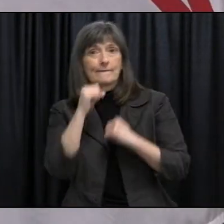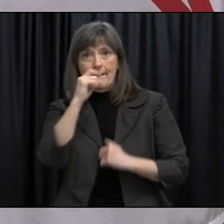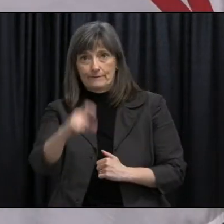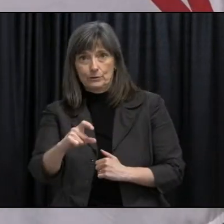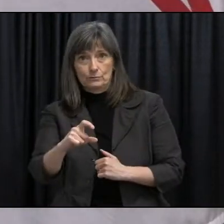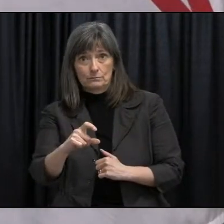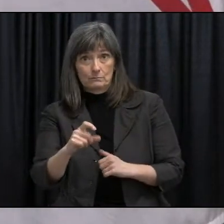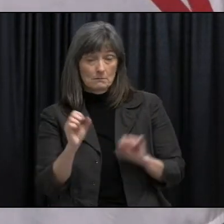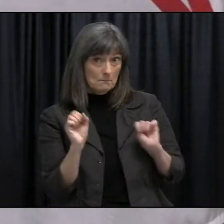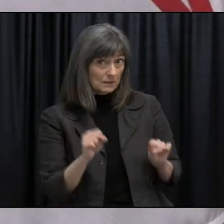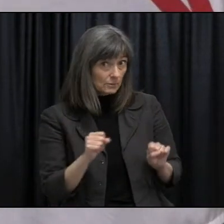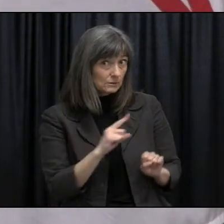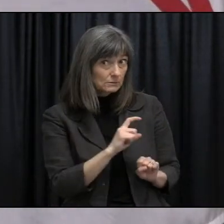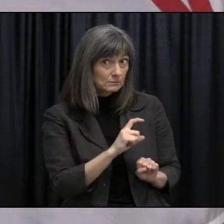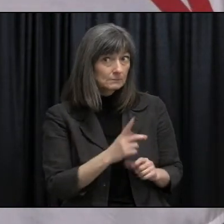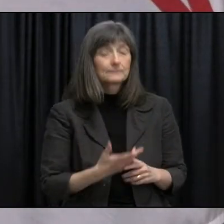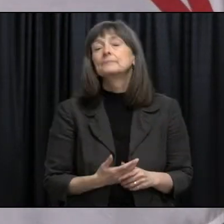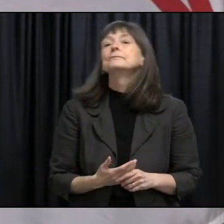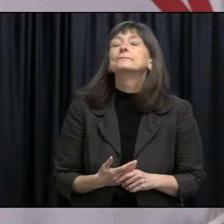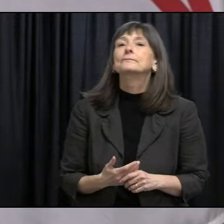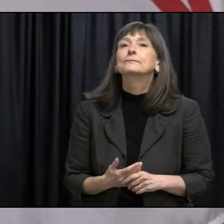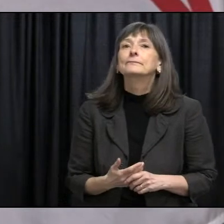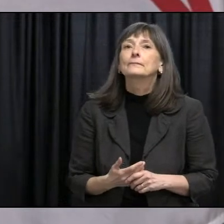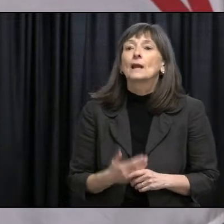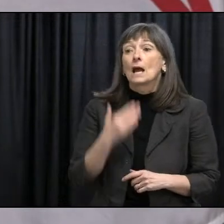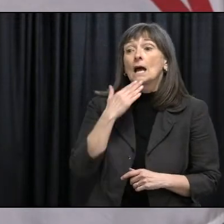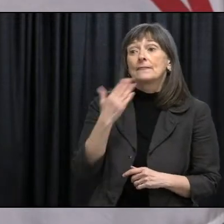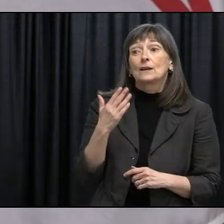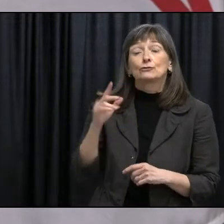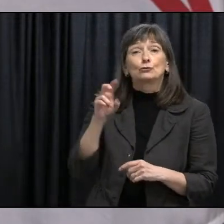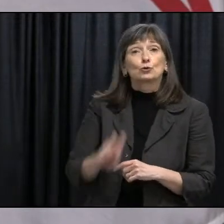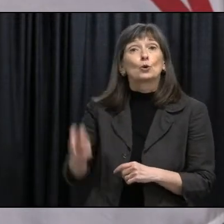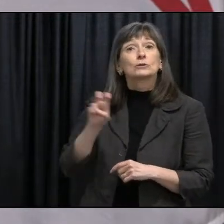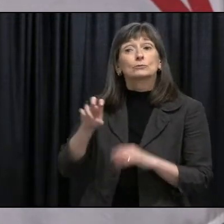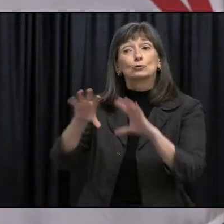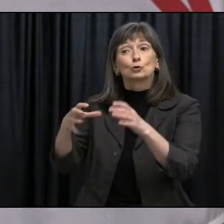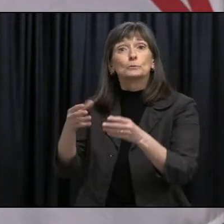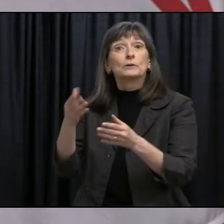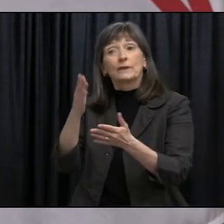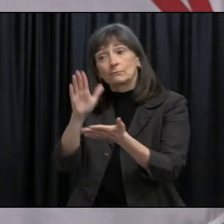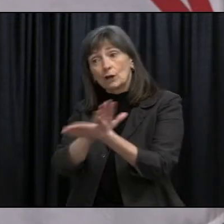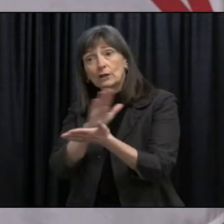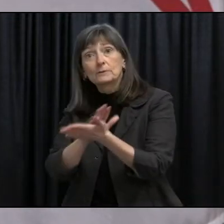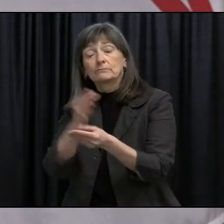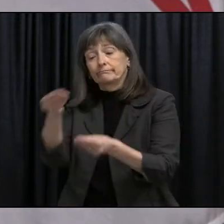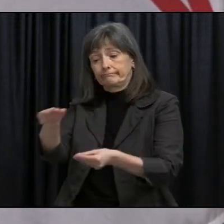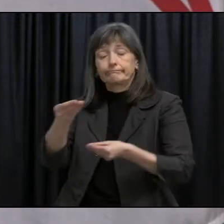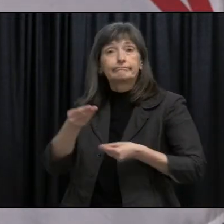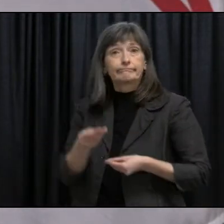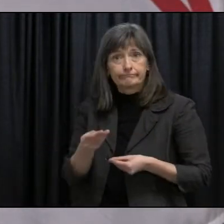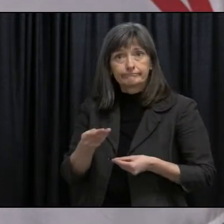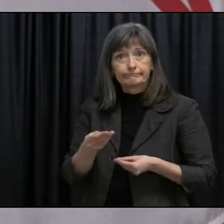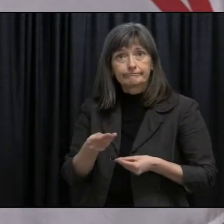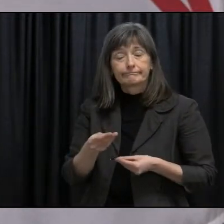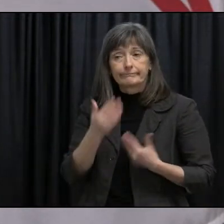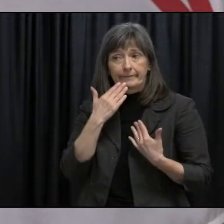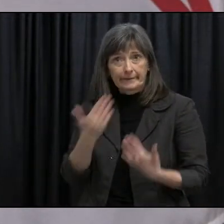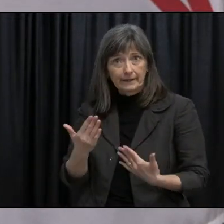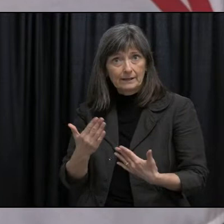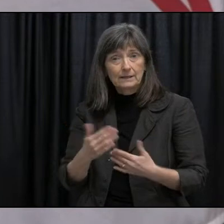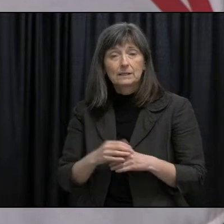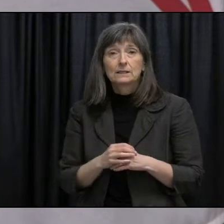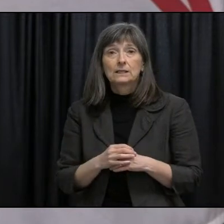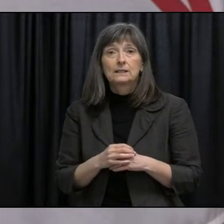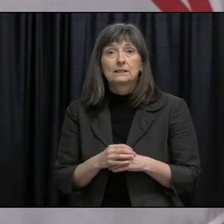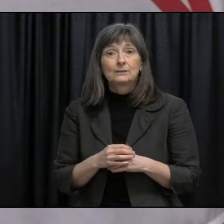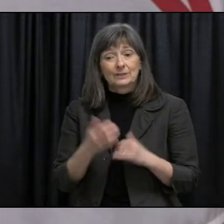I certainly thank the tourism group for providing their report, and there's certainly still a lot